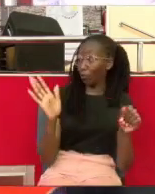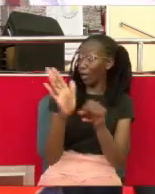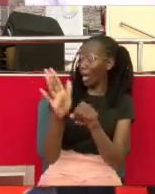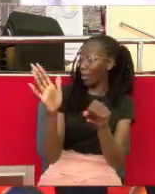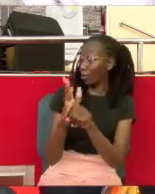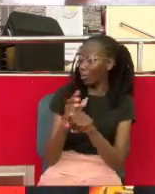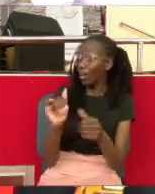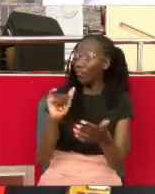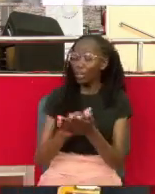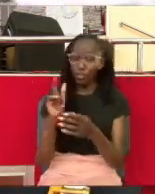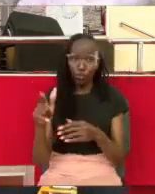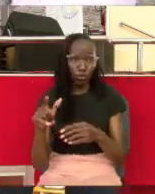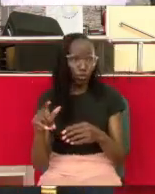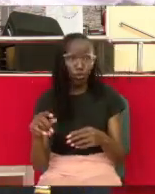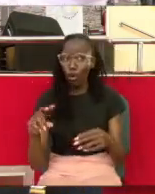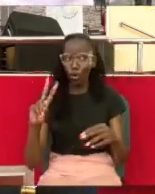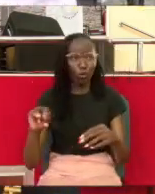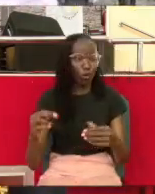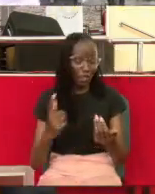cannot contain,